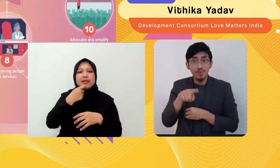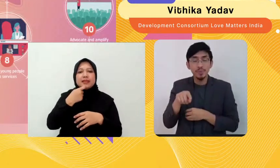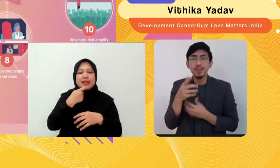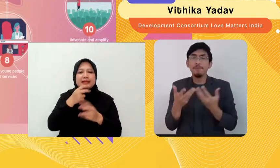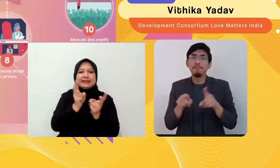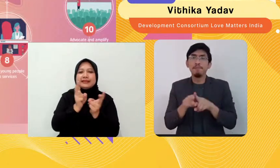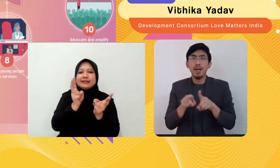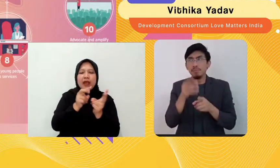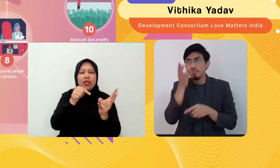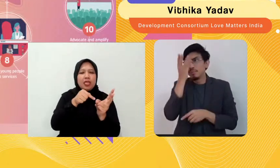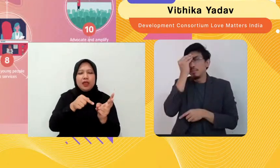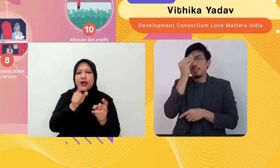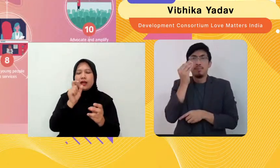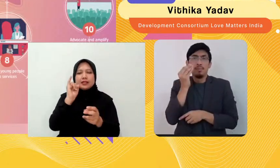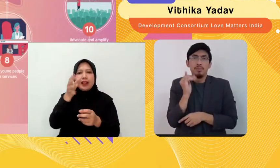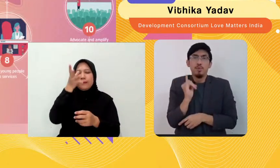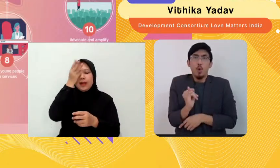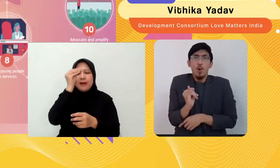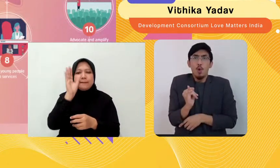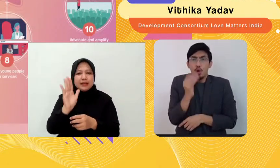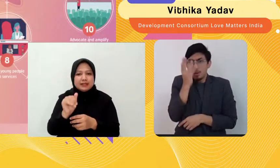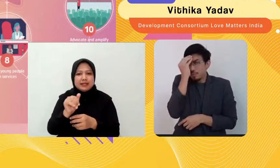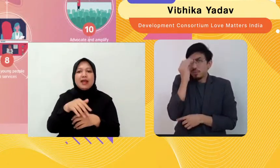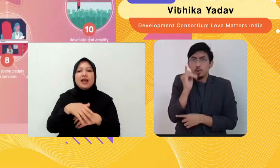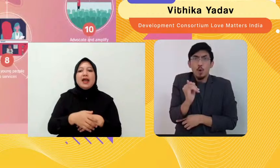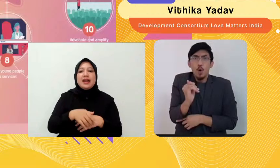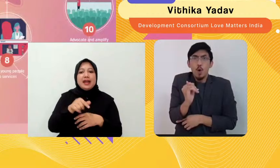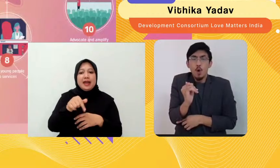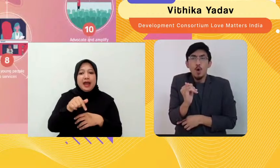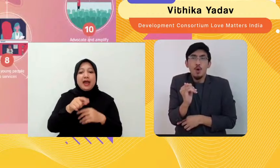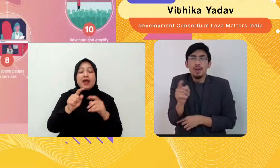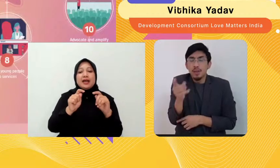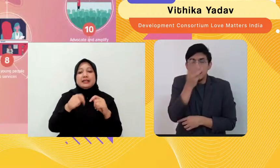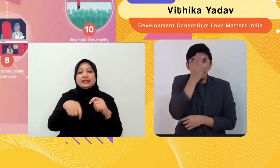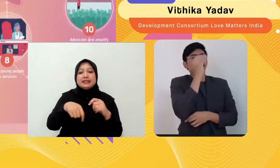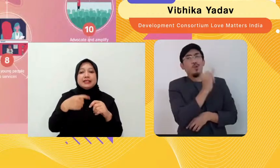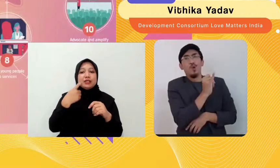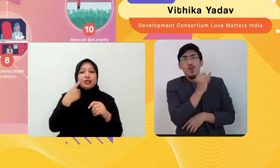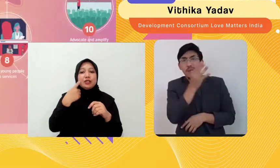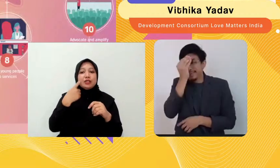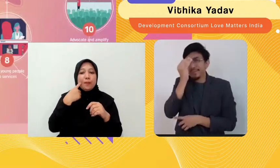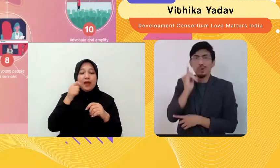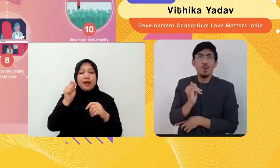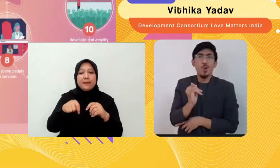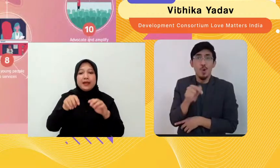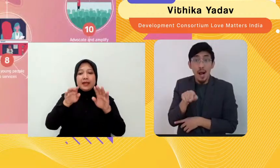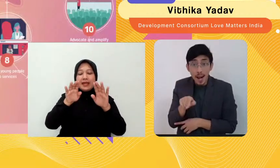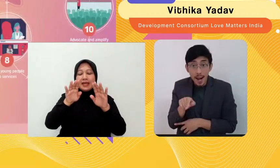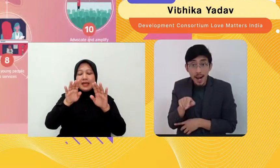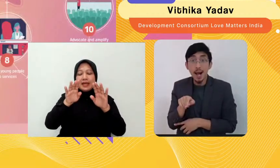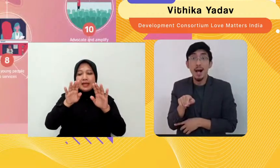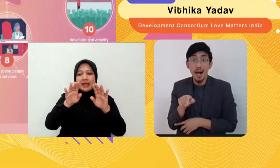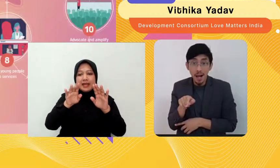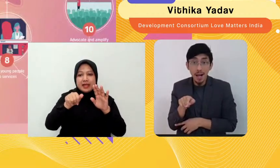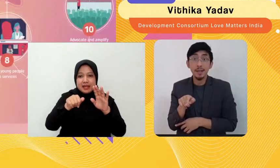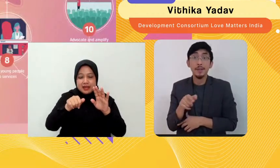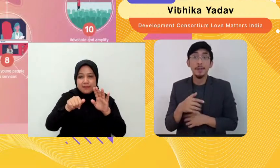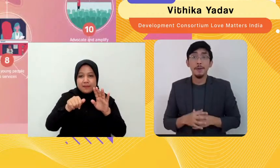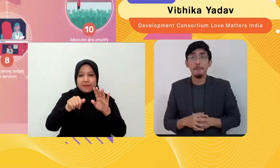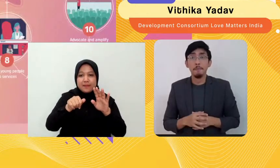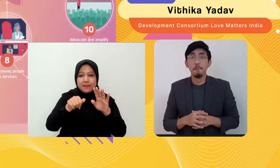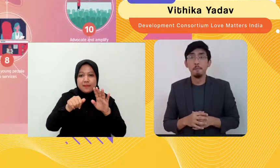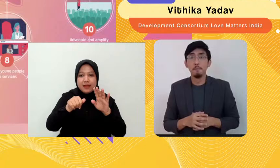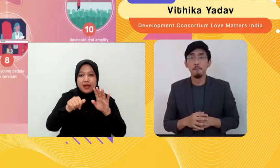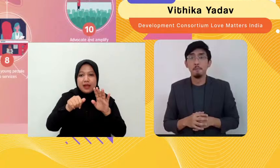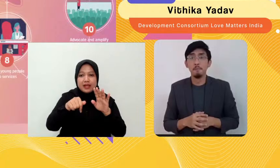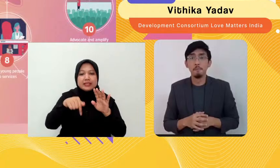was one part of the problem. But one of the other things with the digital pathways was that you could really amplify good information